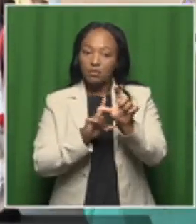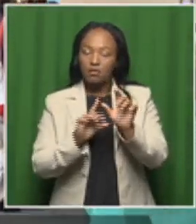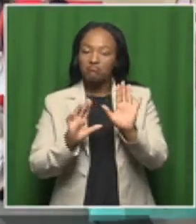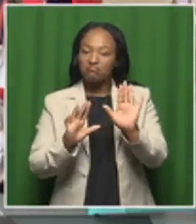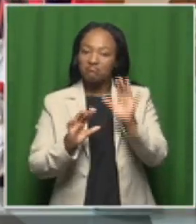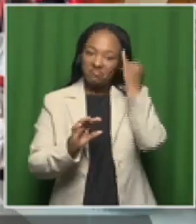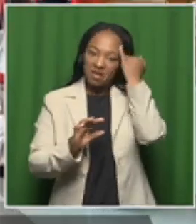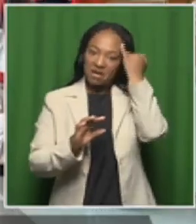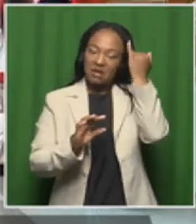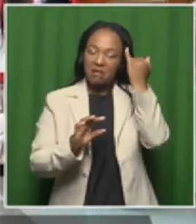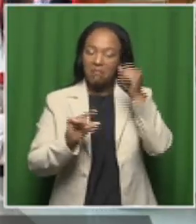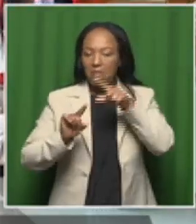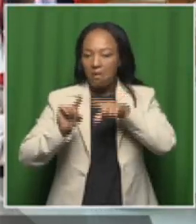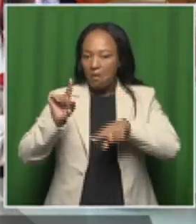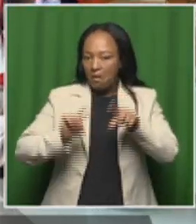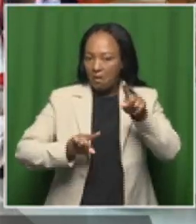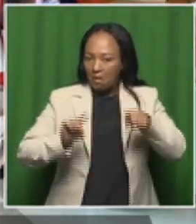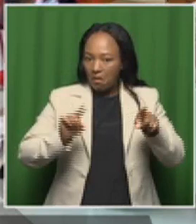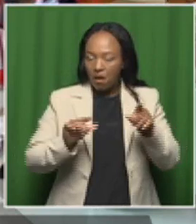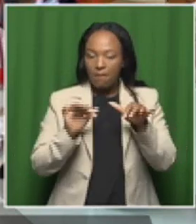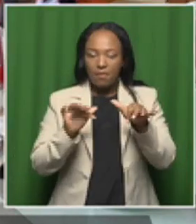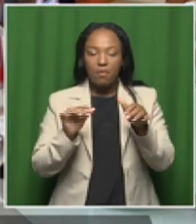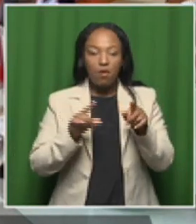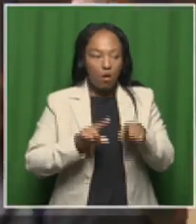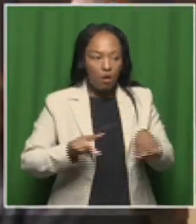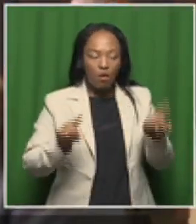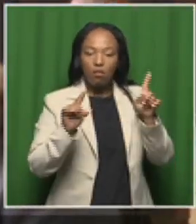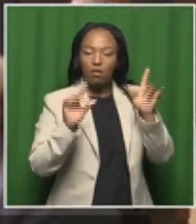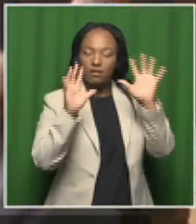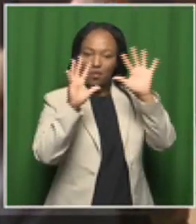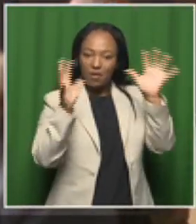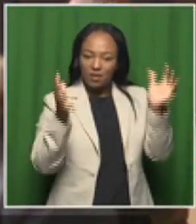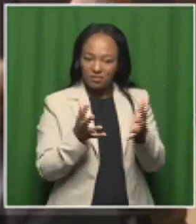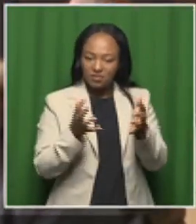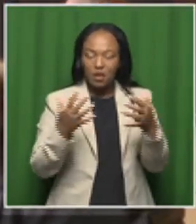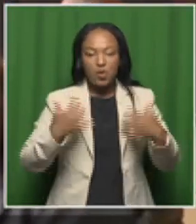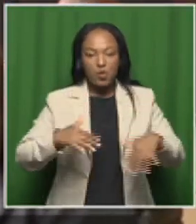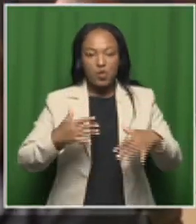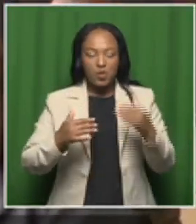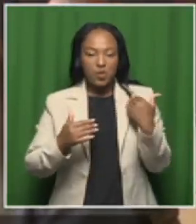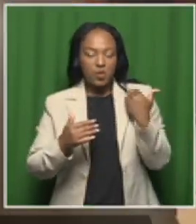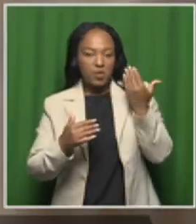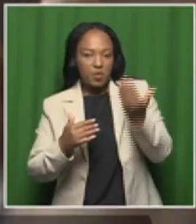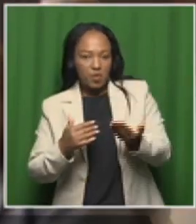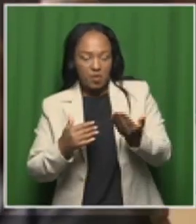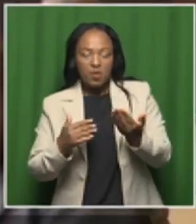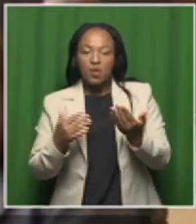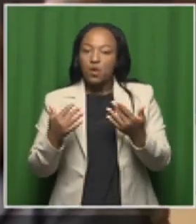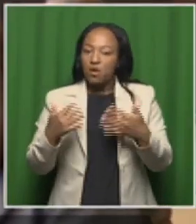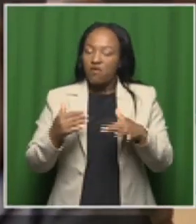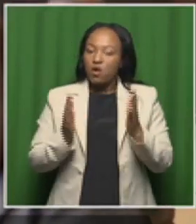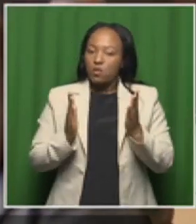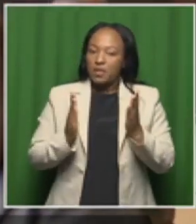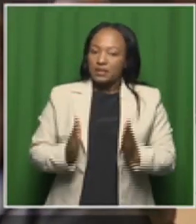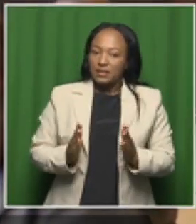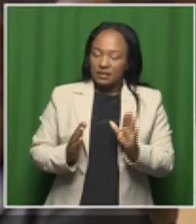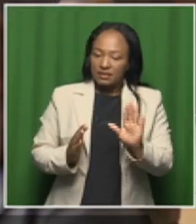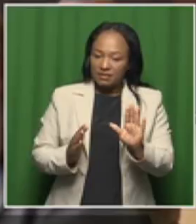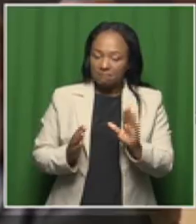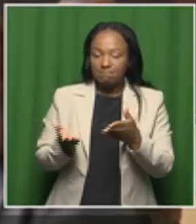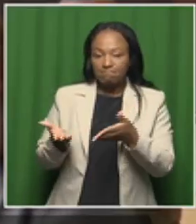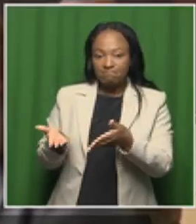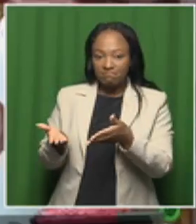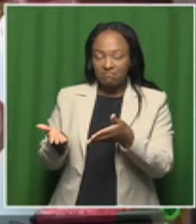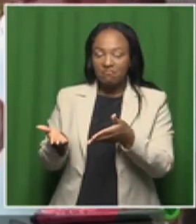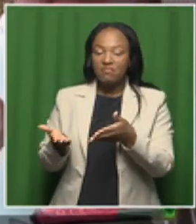ideas, diversity, and people from around the globe, often grappling with the dark side of humanity. But here,